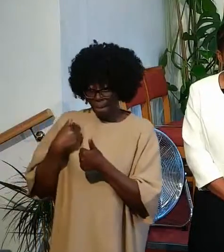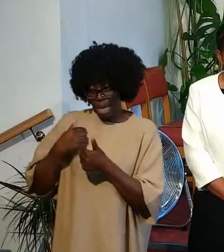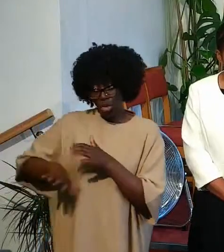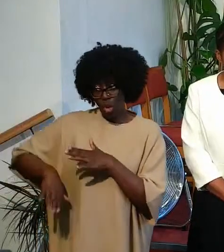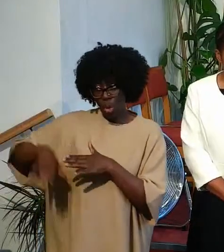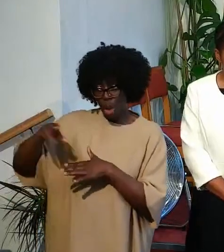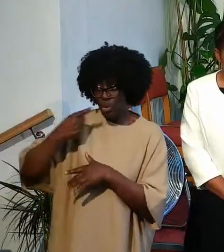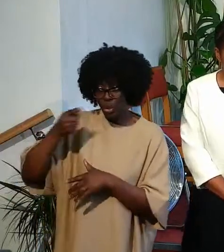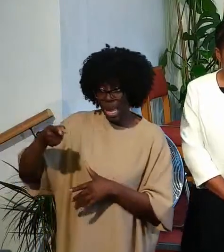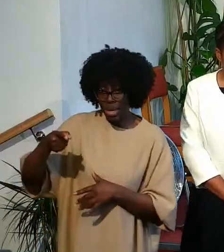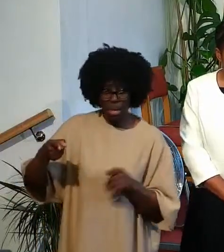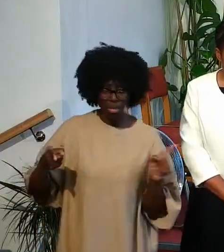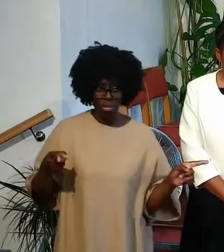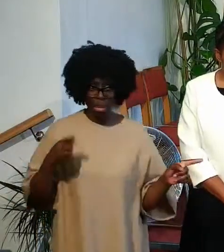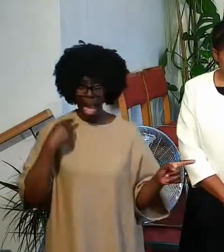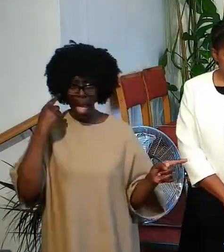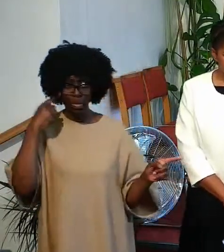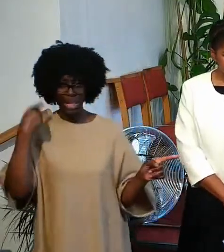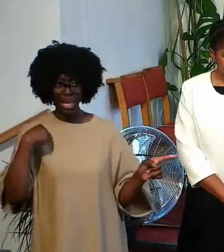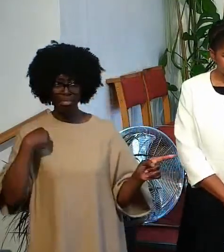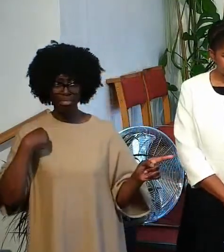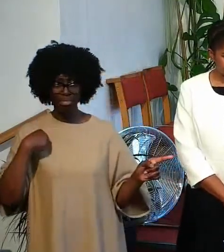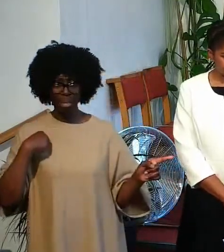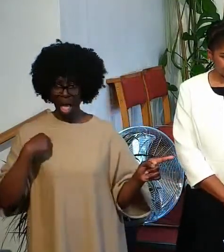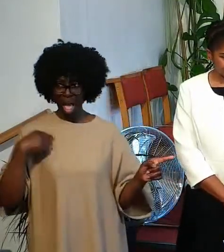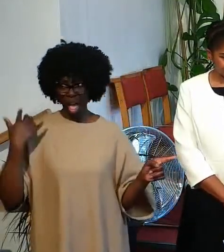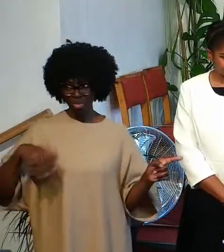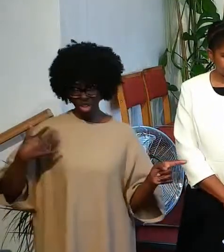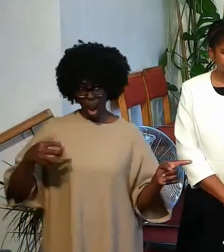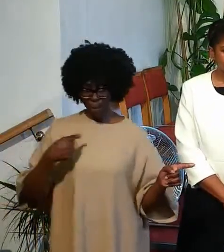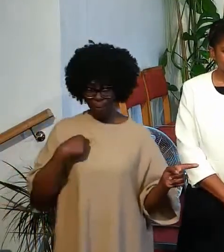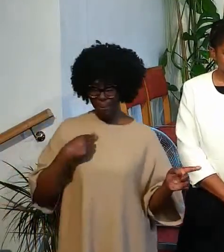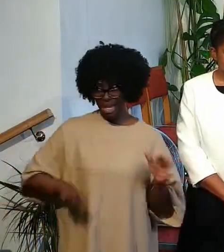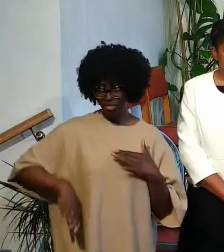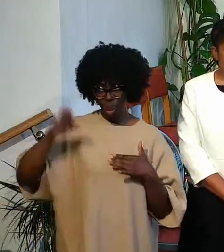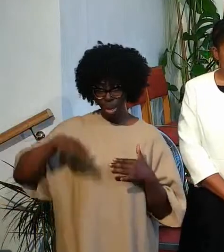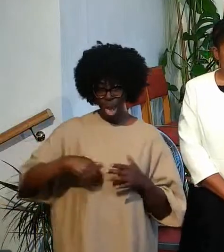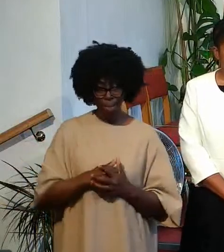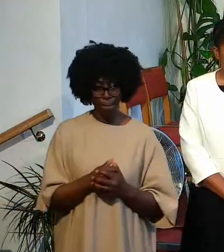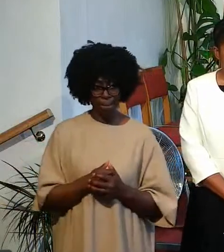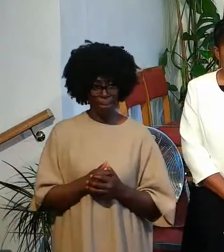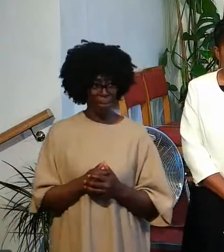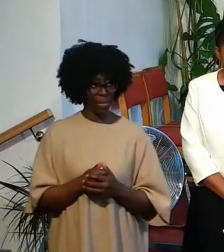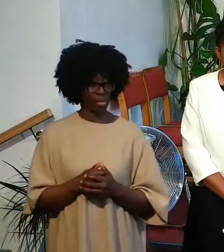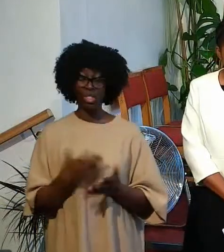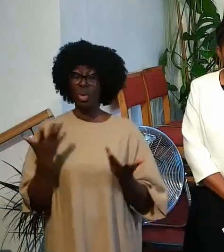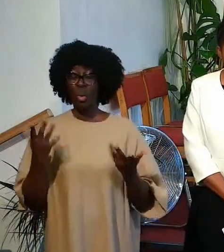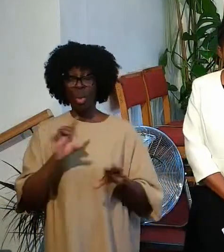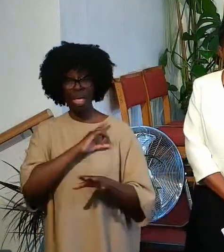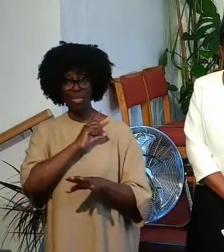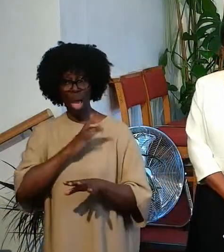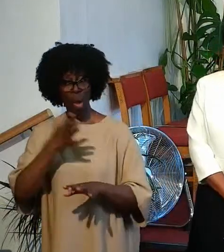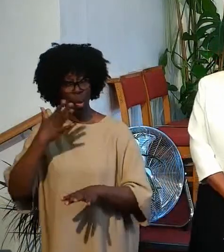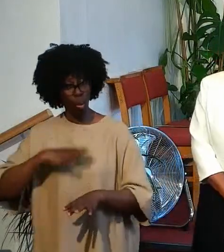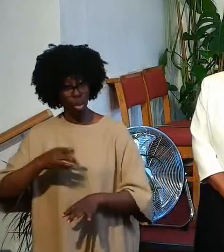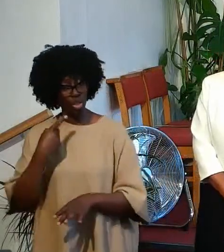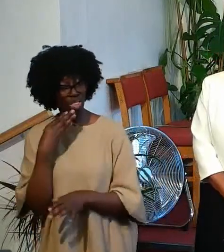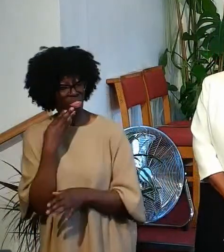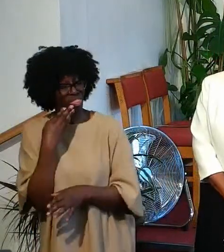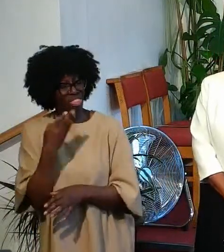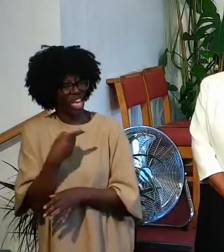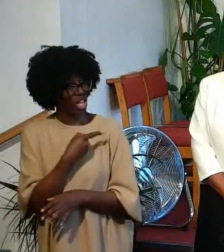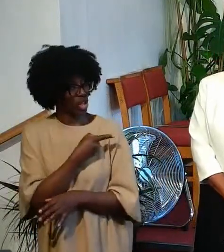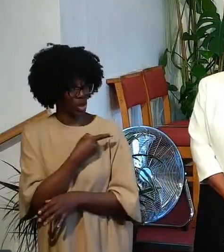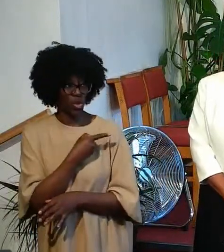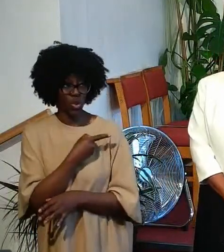it did me harm. But it didn't mean that I didn't repeat some of those same behavior. So I want to thank you for just kind of highlighting that, because